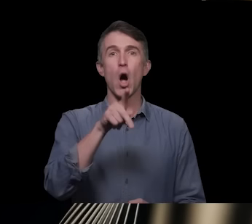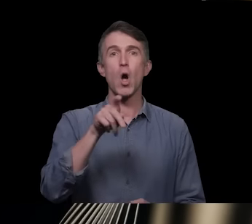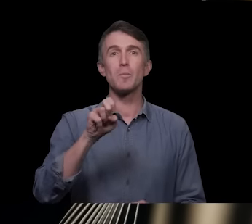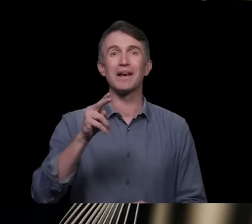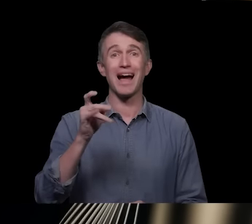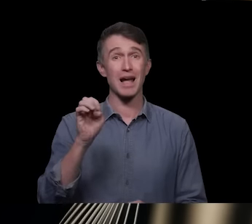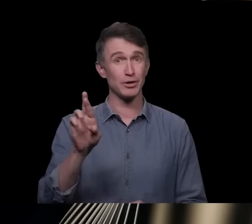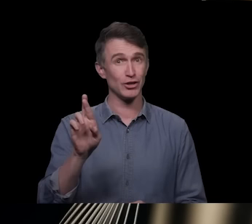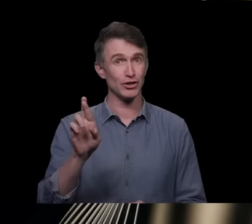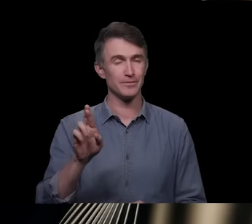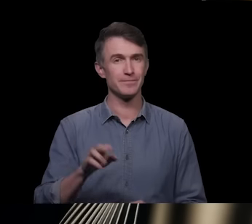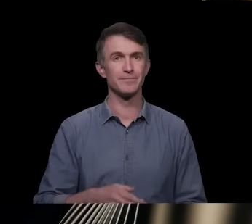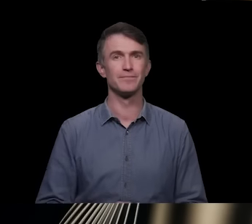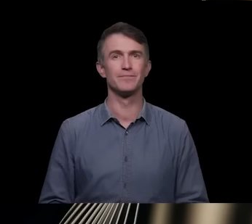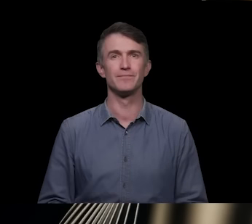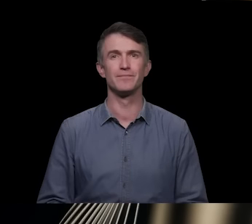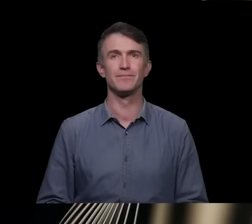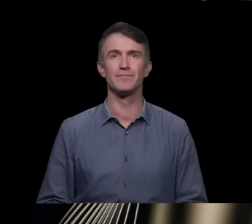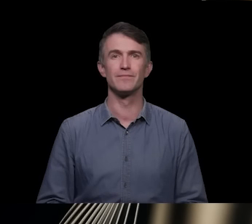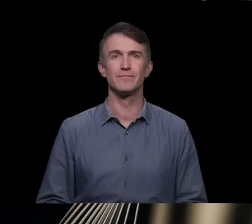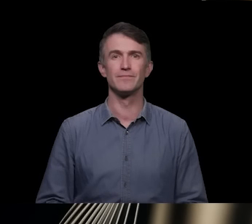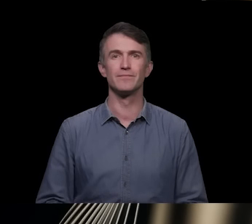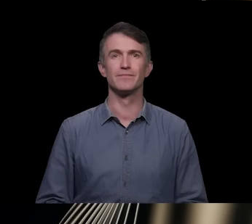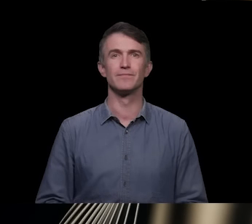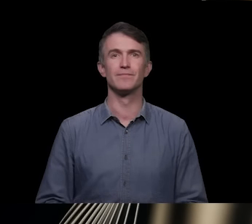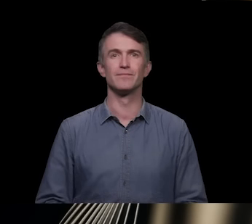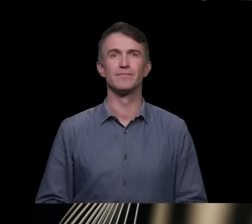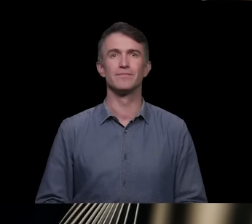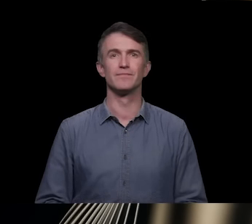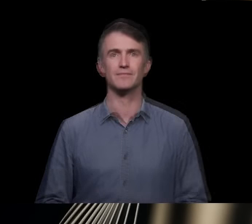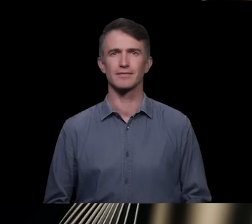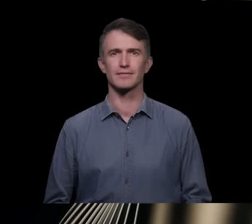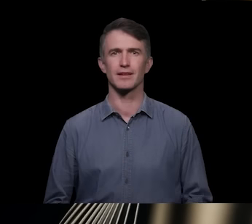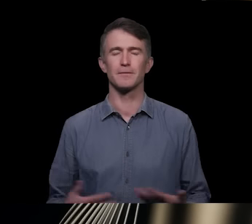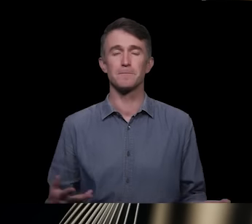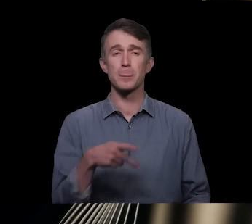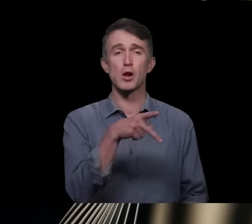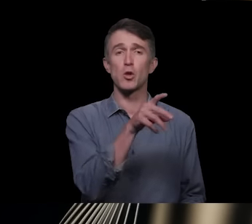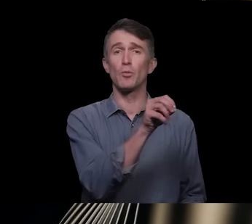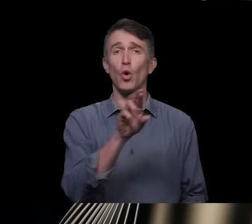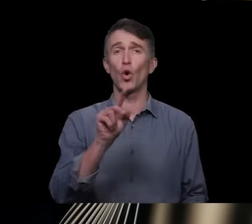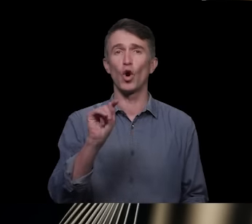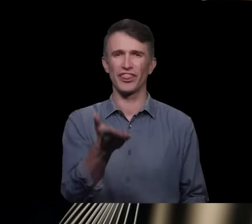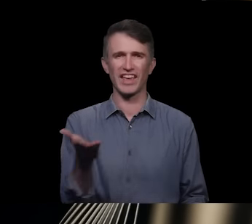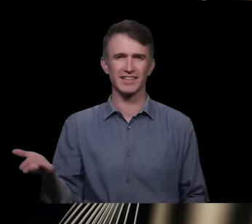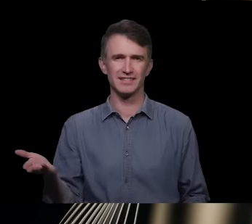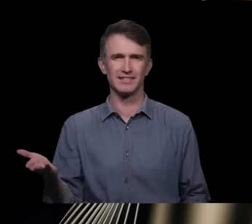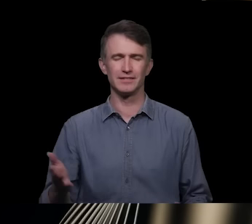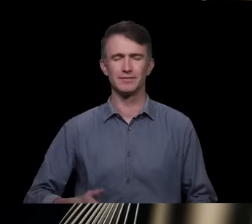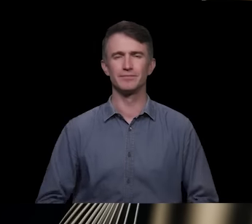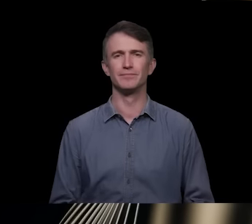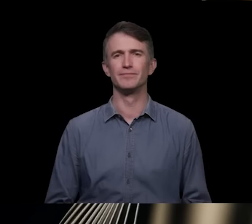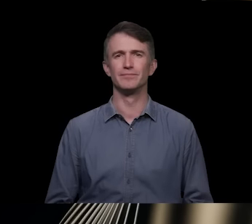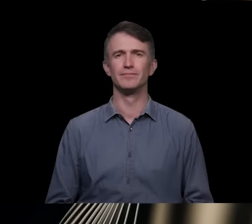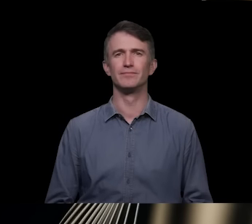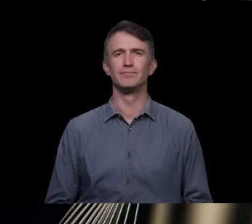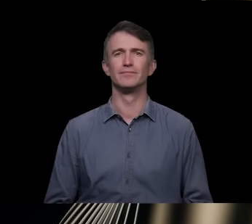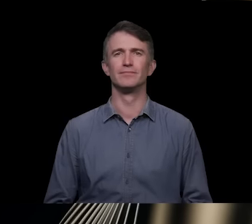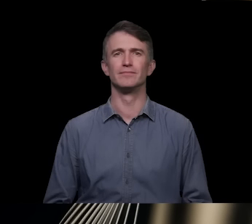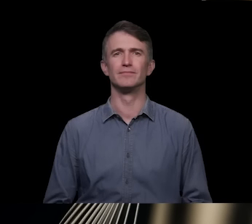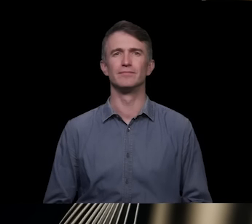and Julian Smith. Oppenheimer. Produced by Universal Pictures. AD by Deluxe. AD written by Christina Stevens. Voice talent, Laura Post. Poor Things. Produced by